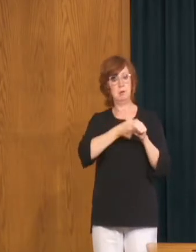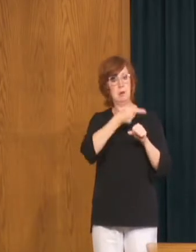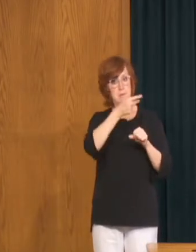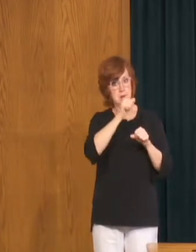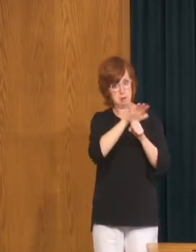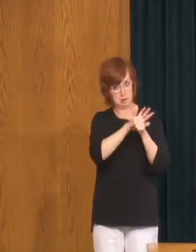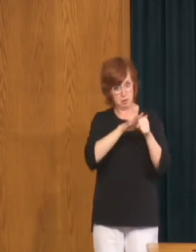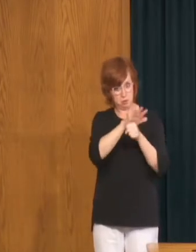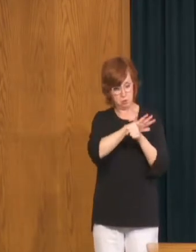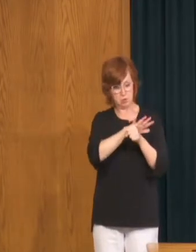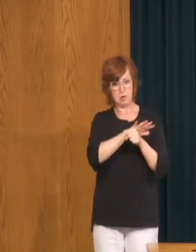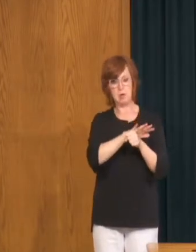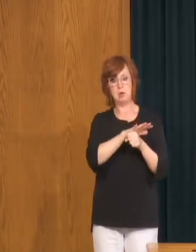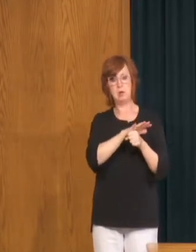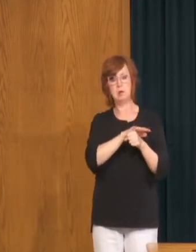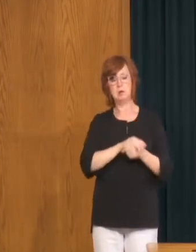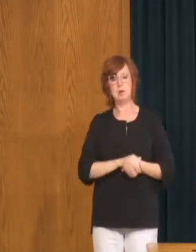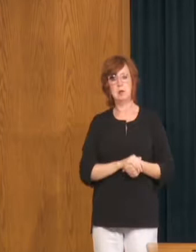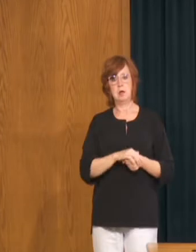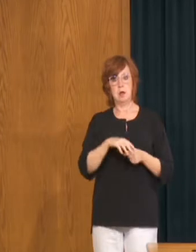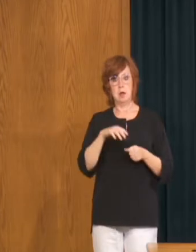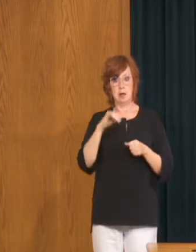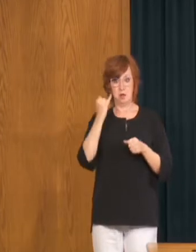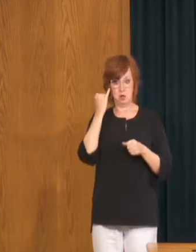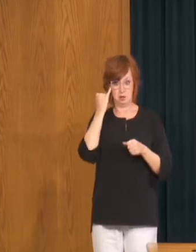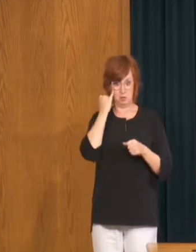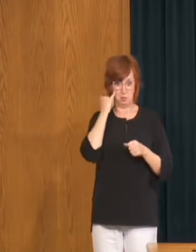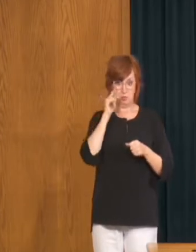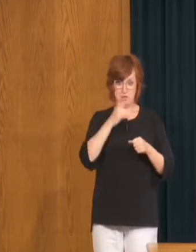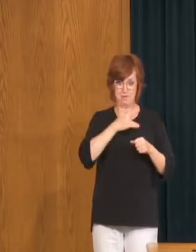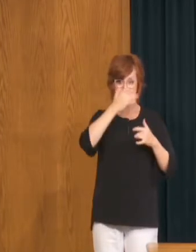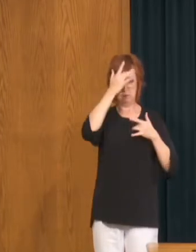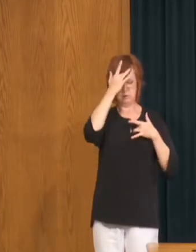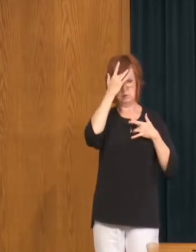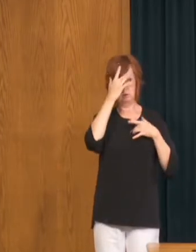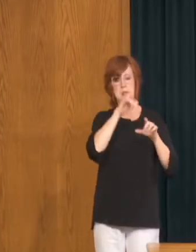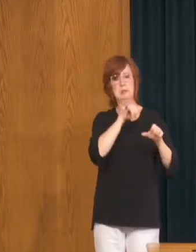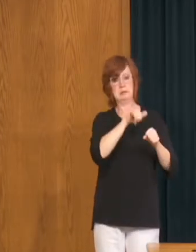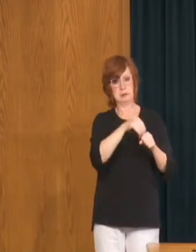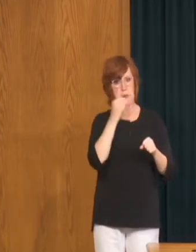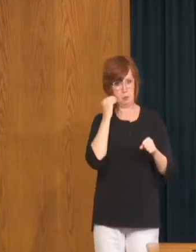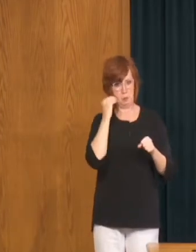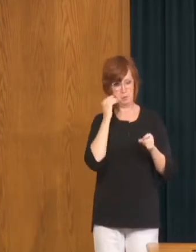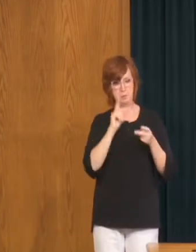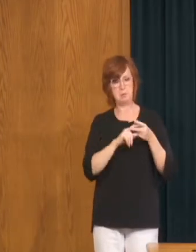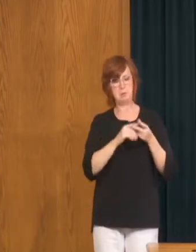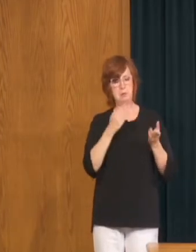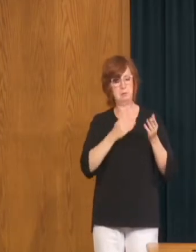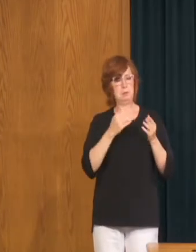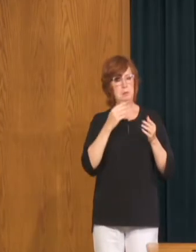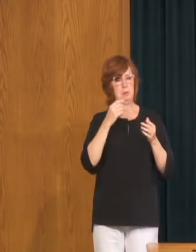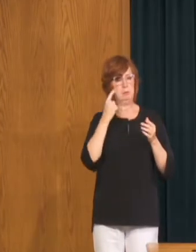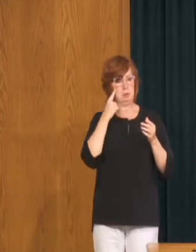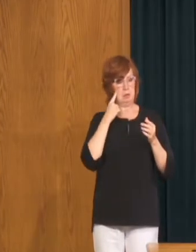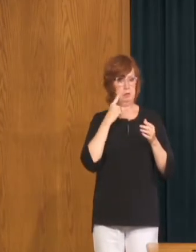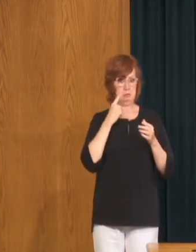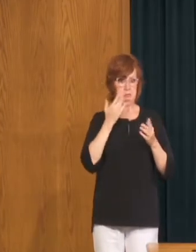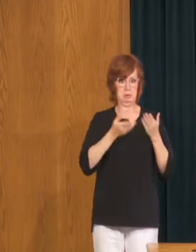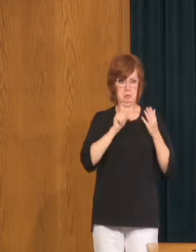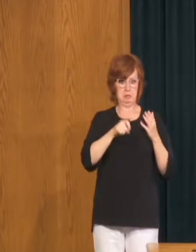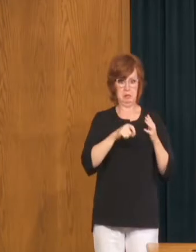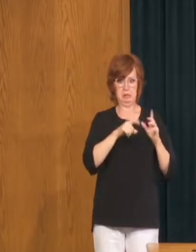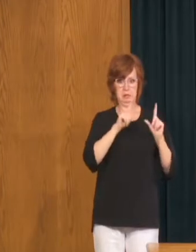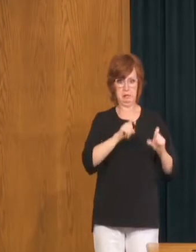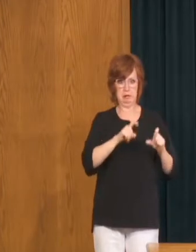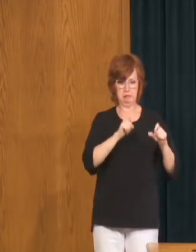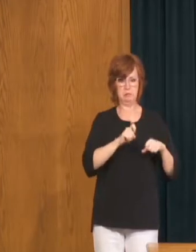Prince Albert area is that if you have symptoms, stay home. Consider getting tested by calling 811. Even if you don't